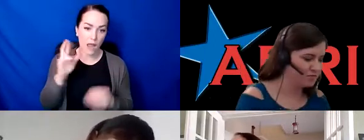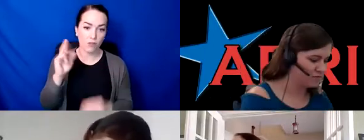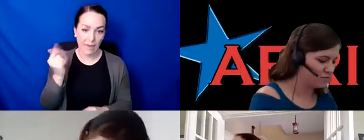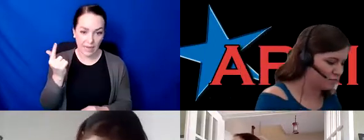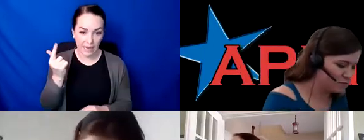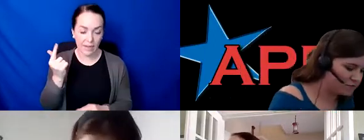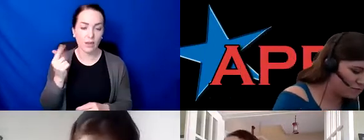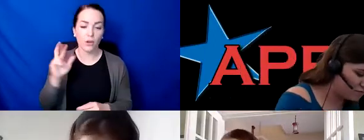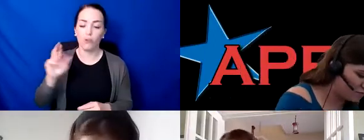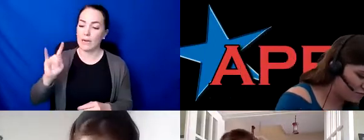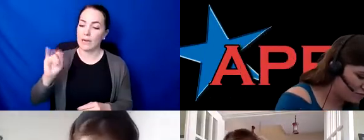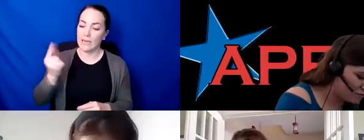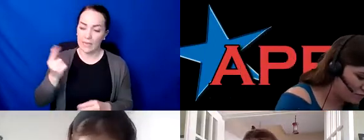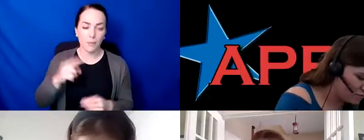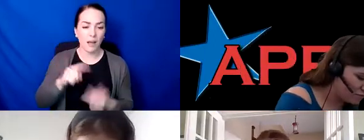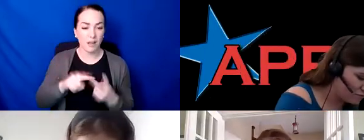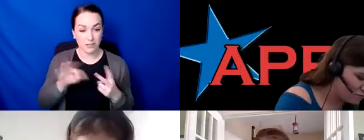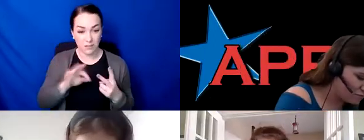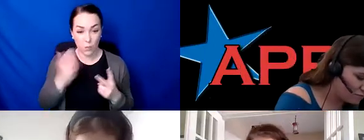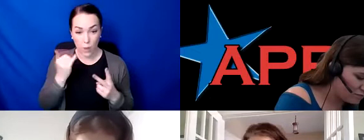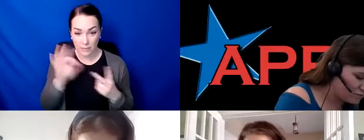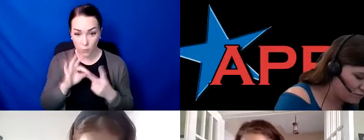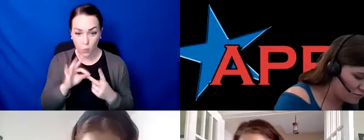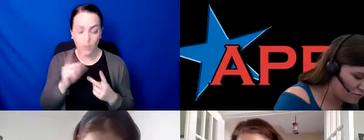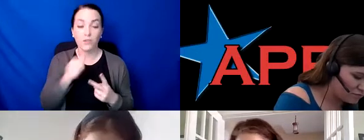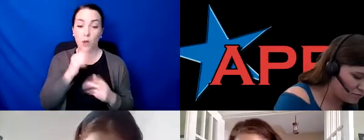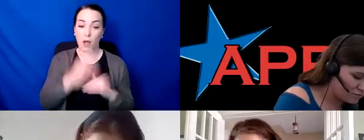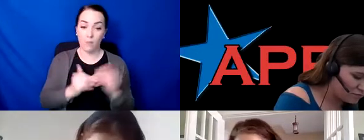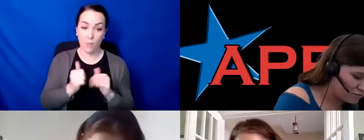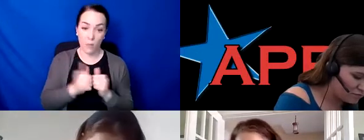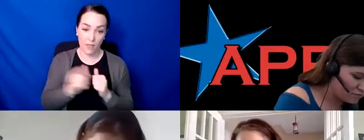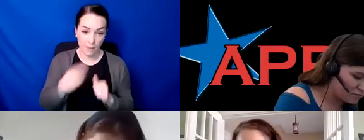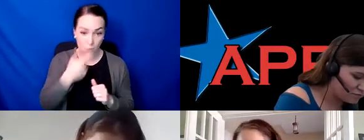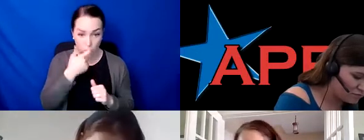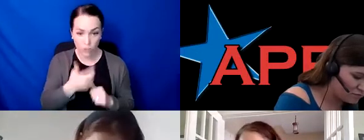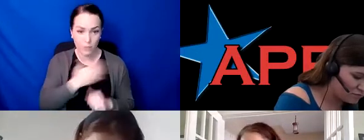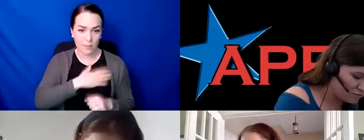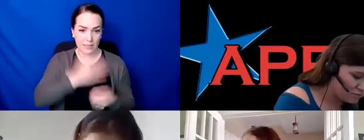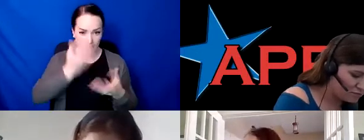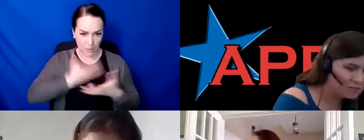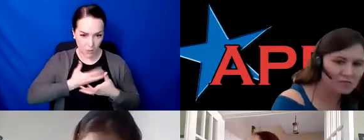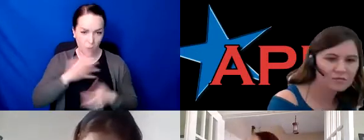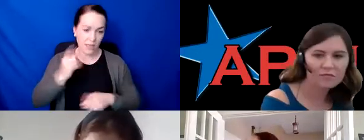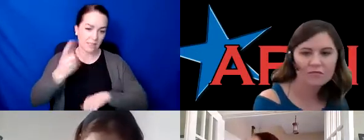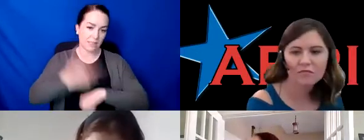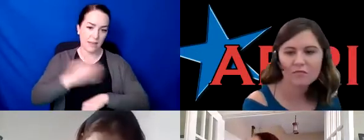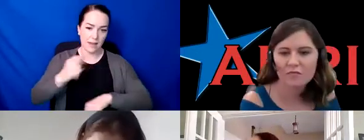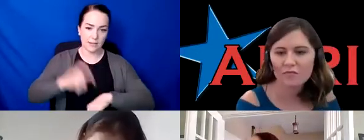important. And so if you're not comfortable with your youth watching it, like, please let us know. This is the date and time we're doing it.